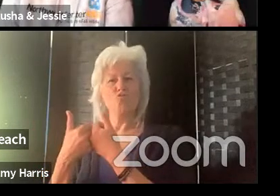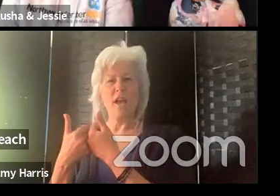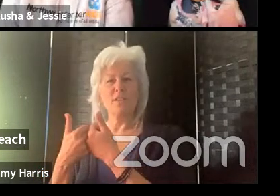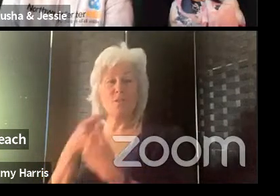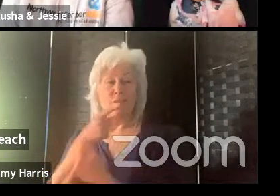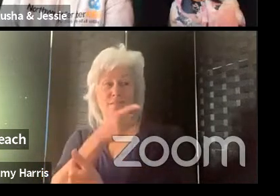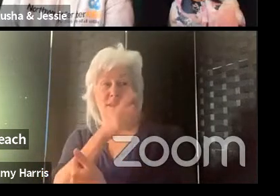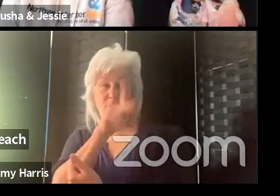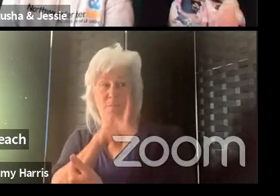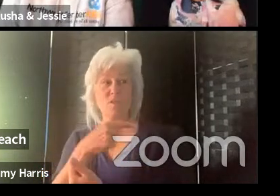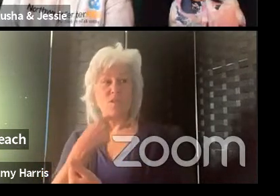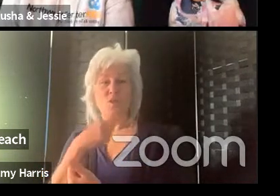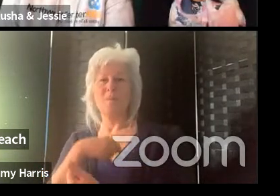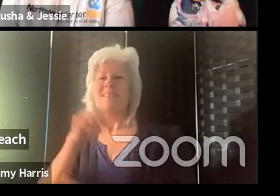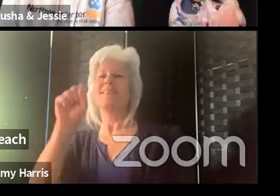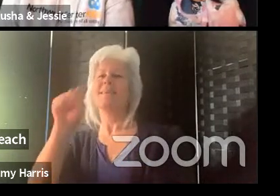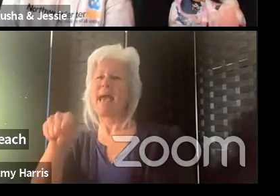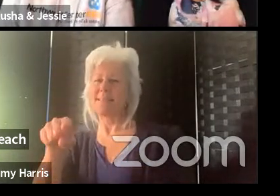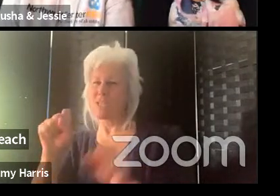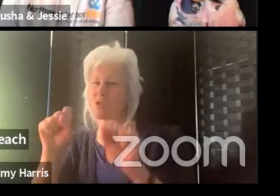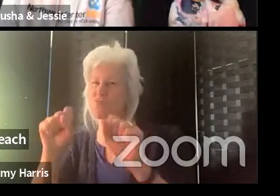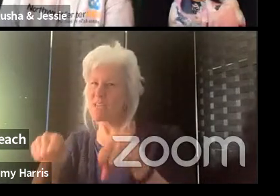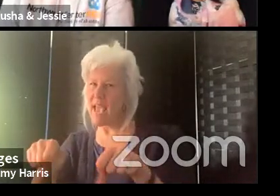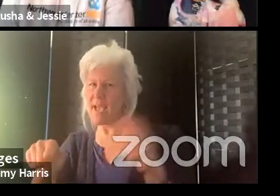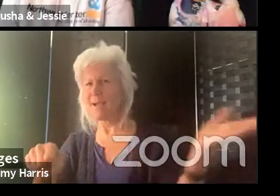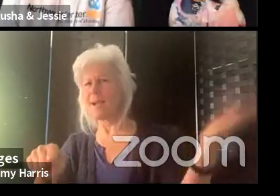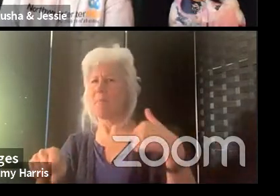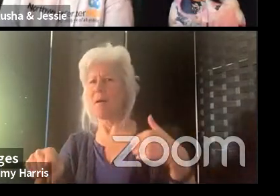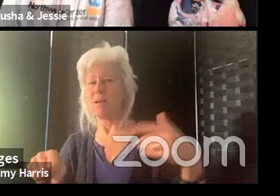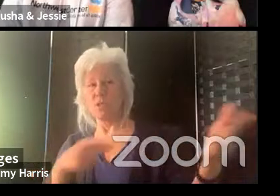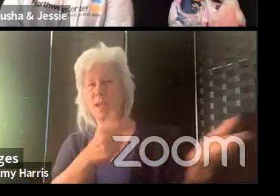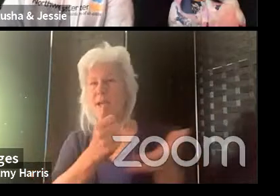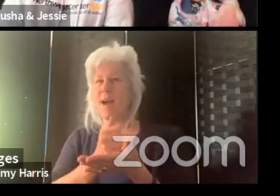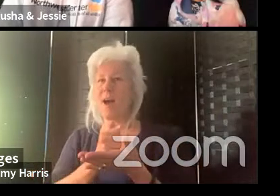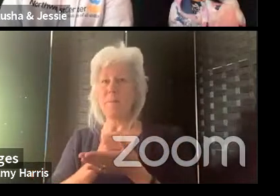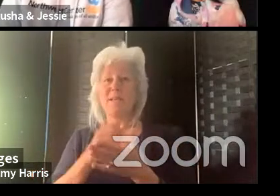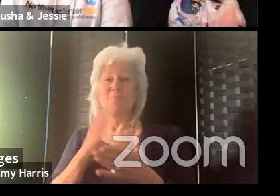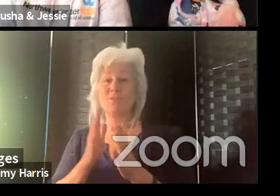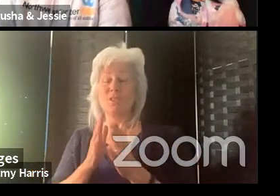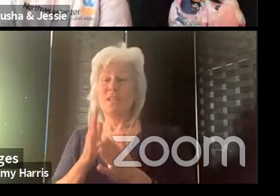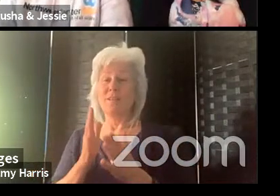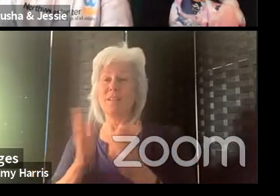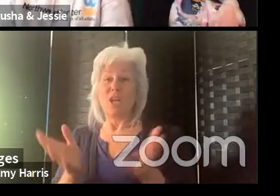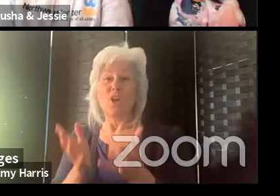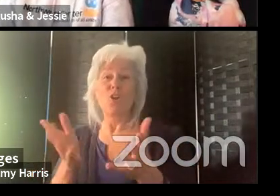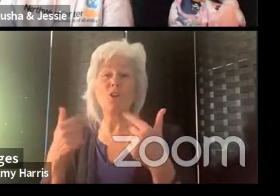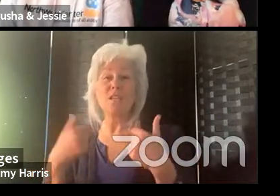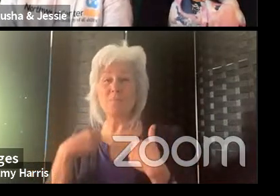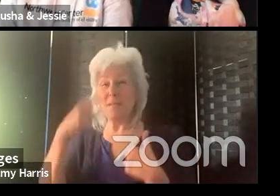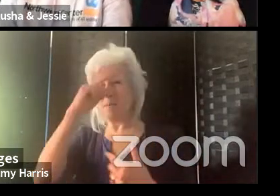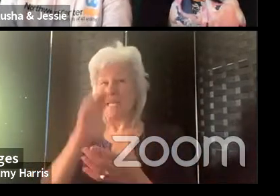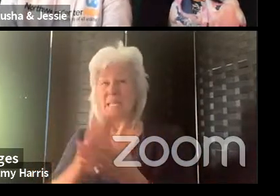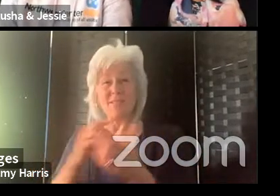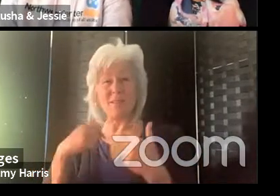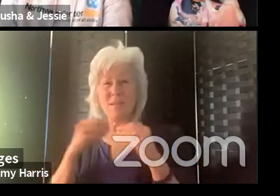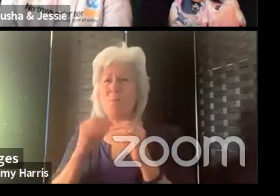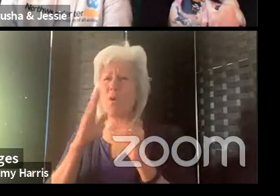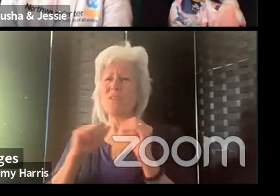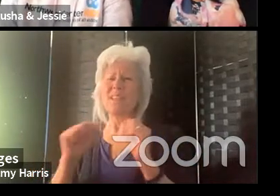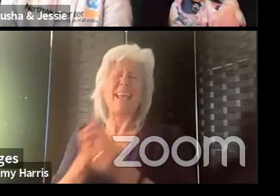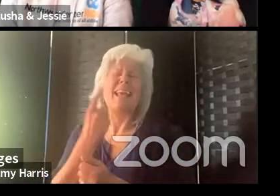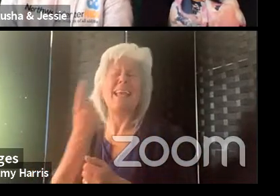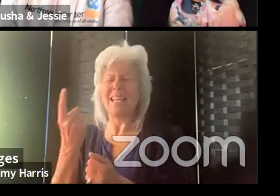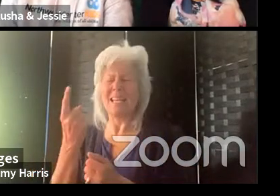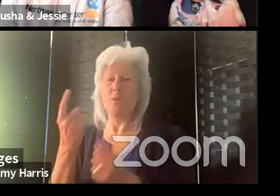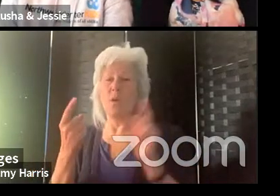it, and she did everything she could to open a path for me. She encouraged and believed in me more than anyone. She even